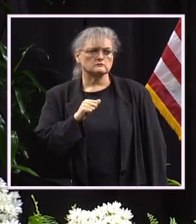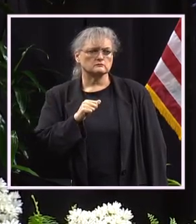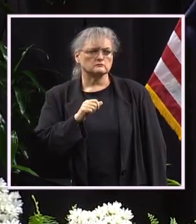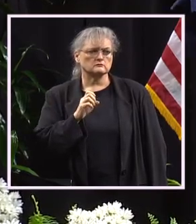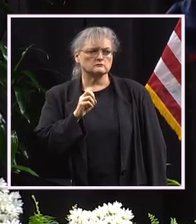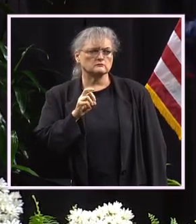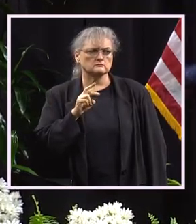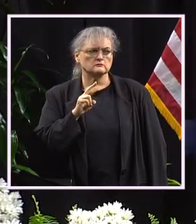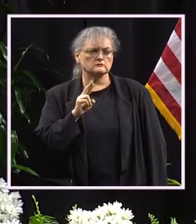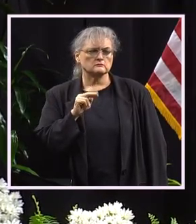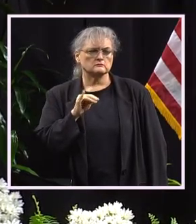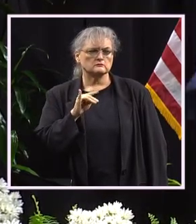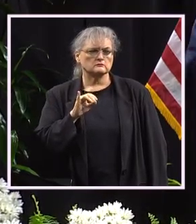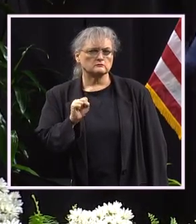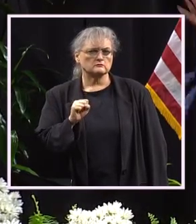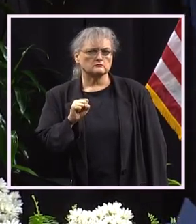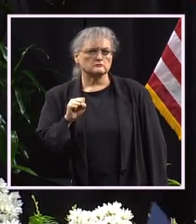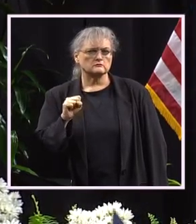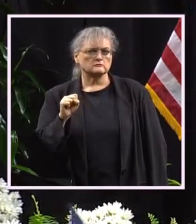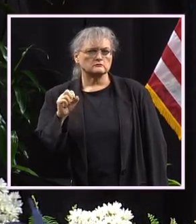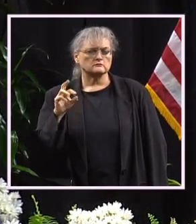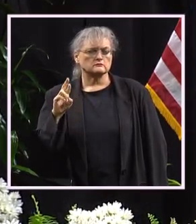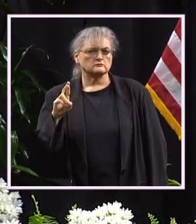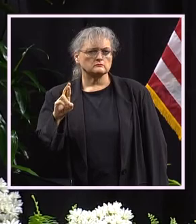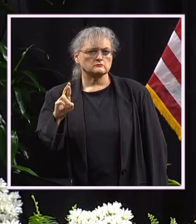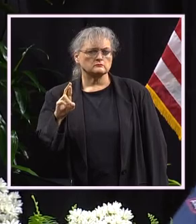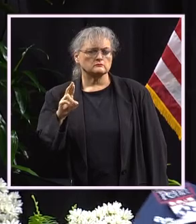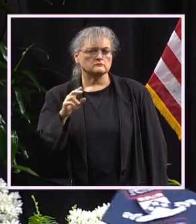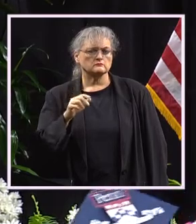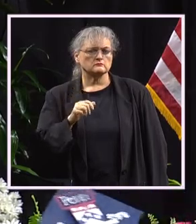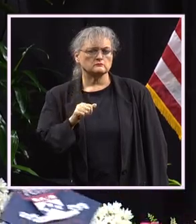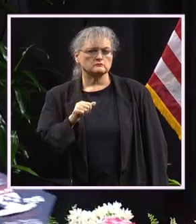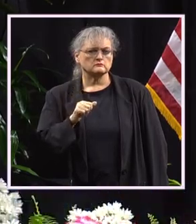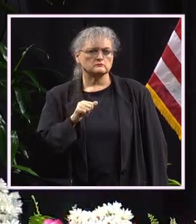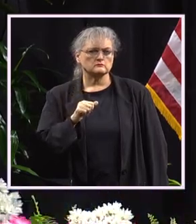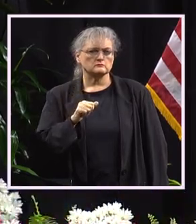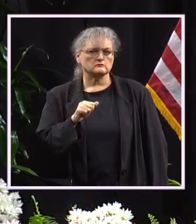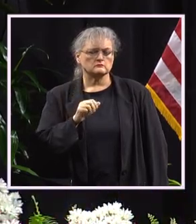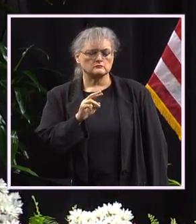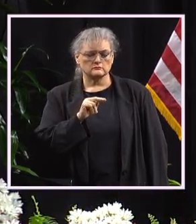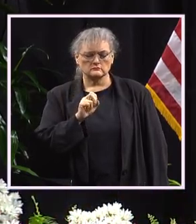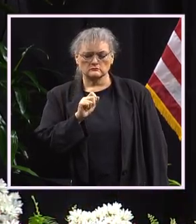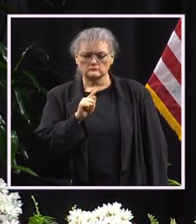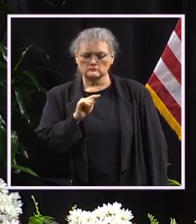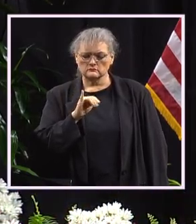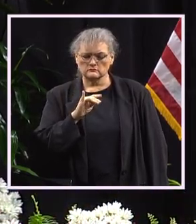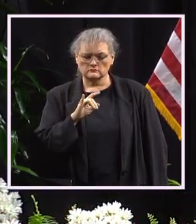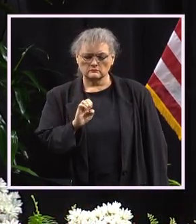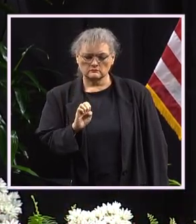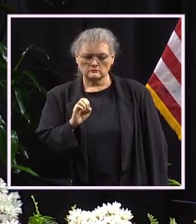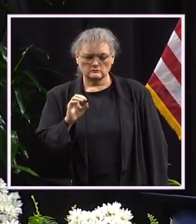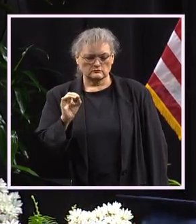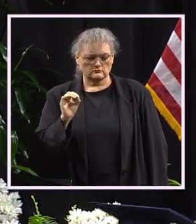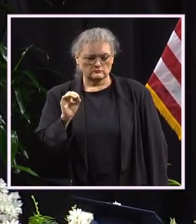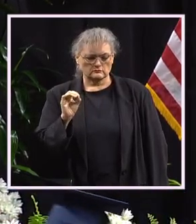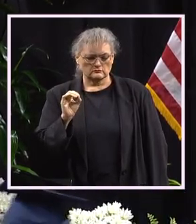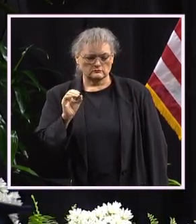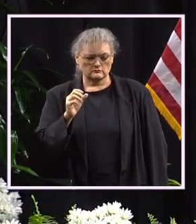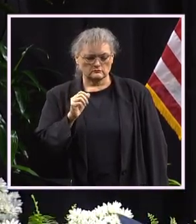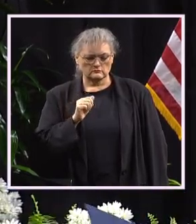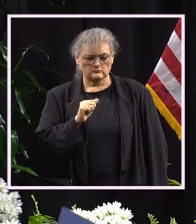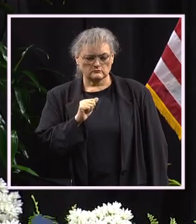Journey Rayanne Rodriguez, cum laude. Natalie Olade.